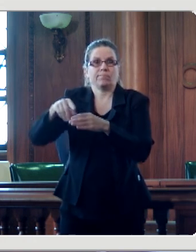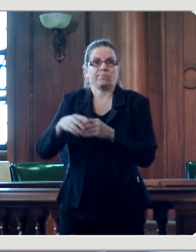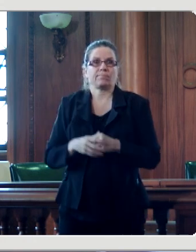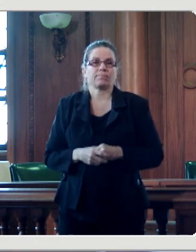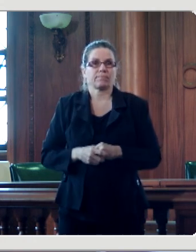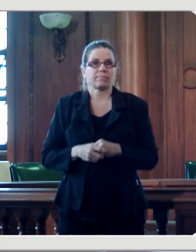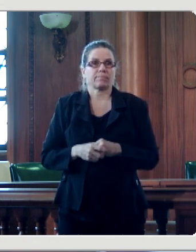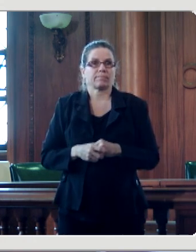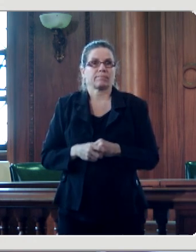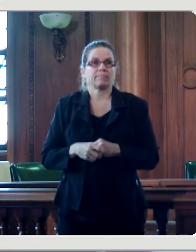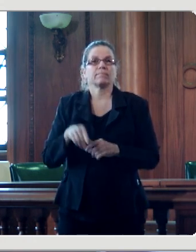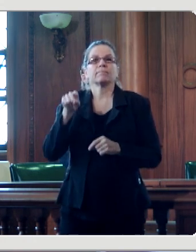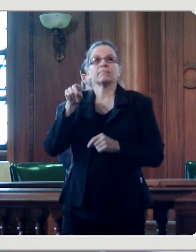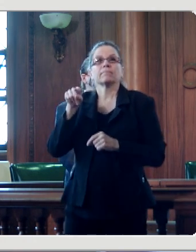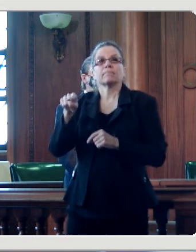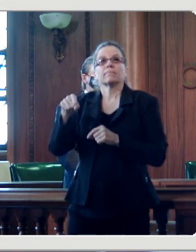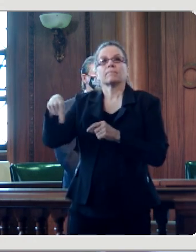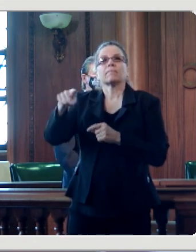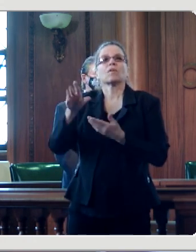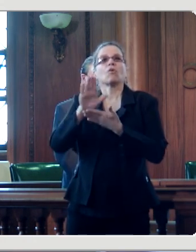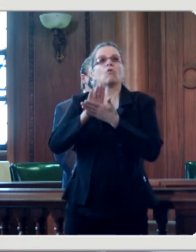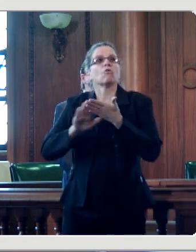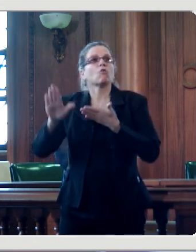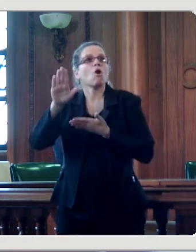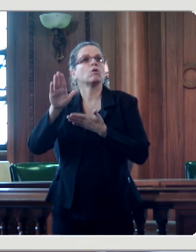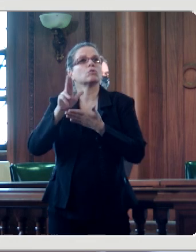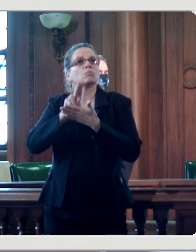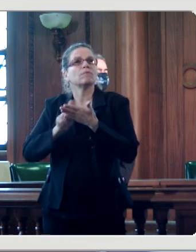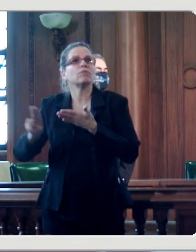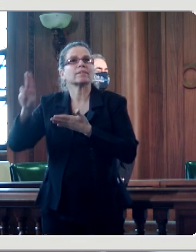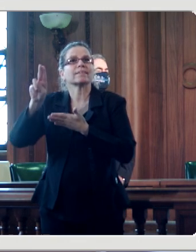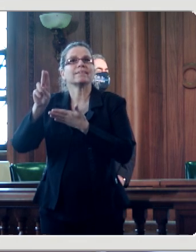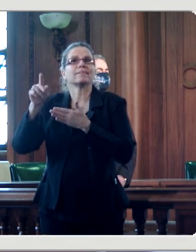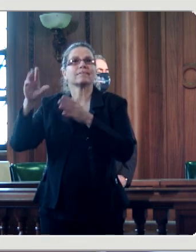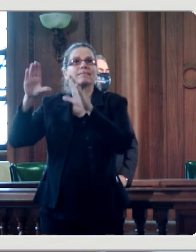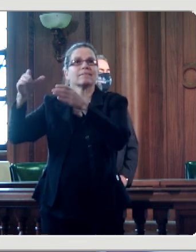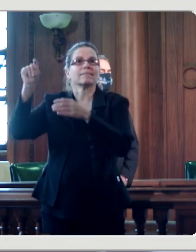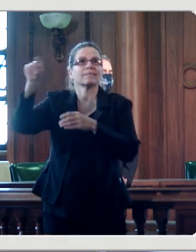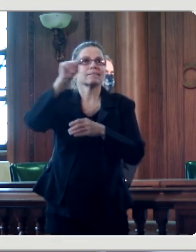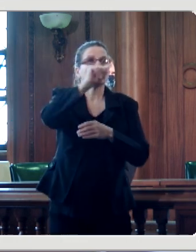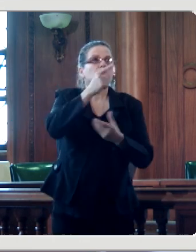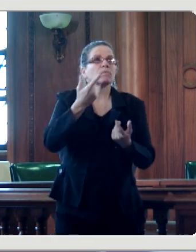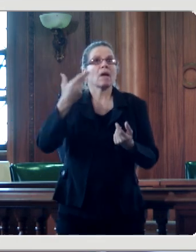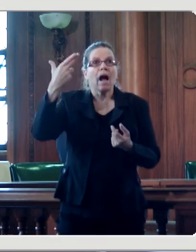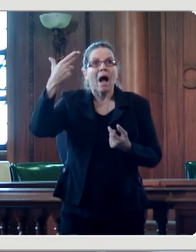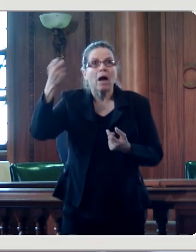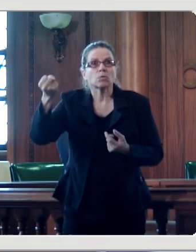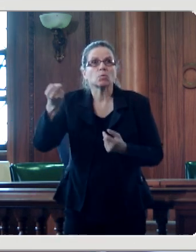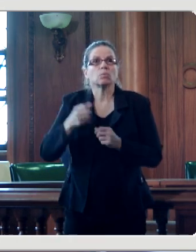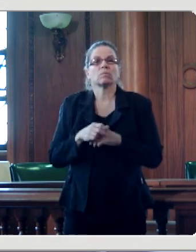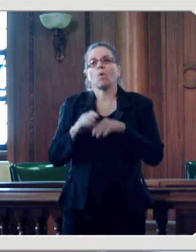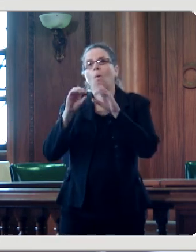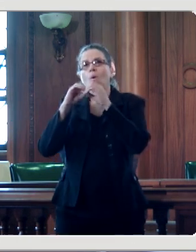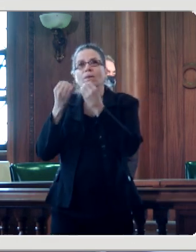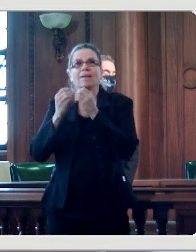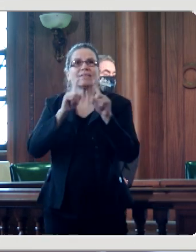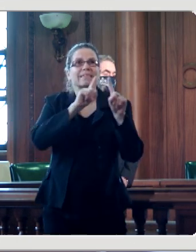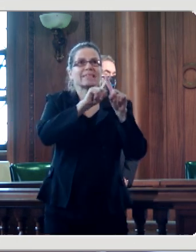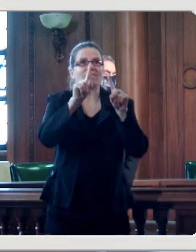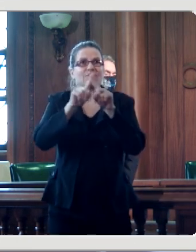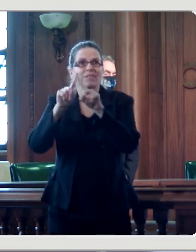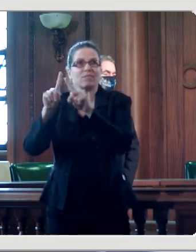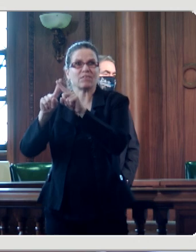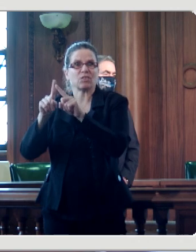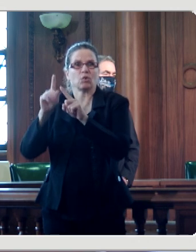and institutions of higher learning, secondary education, and youth-serving organizations. So we will have an